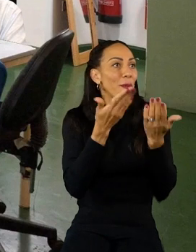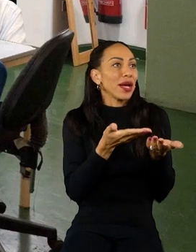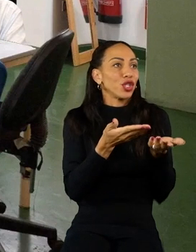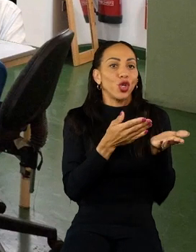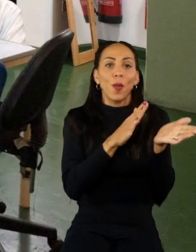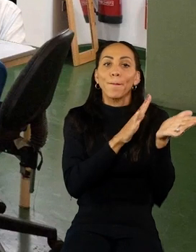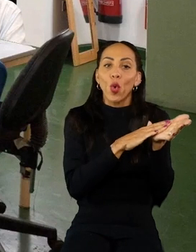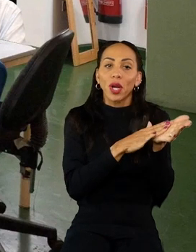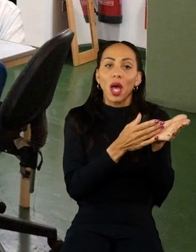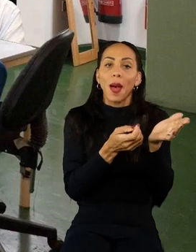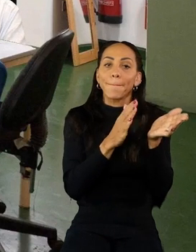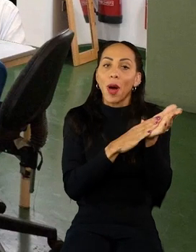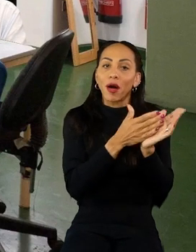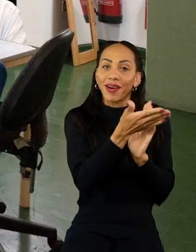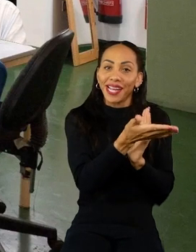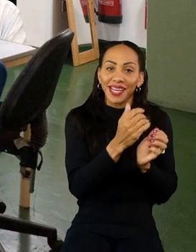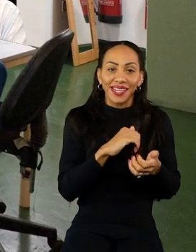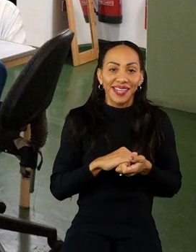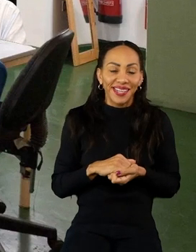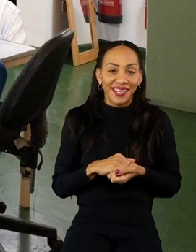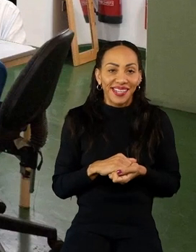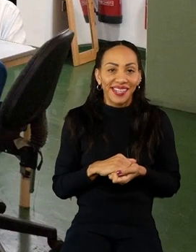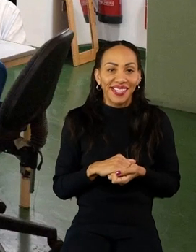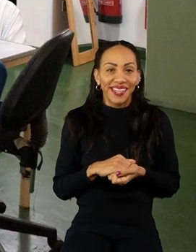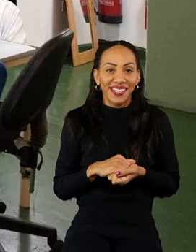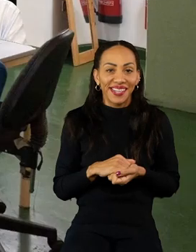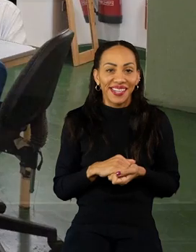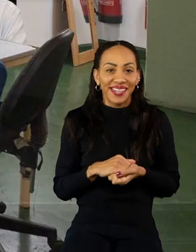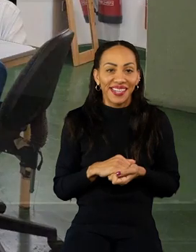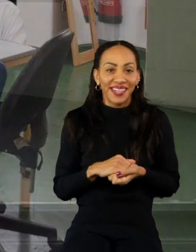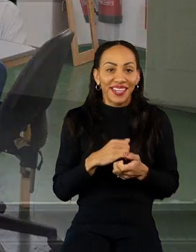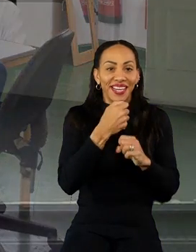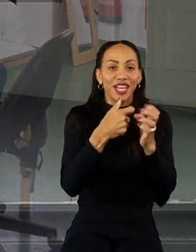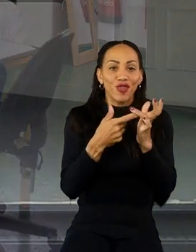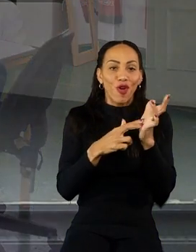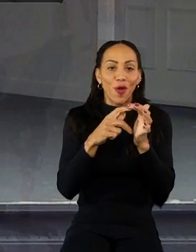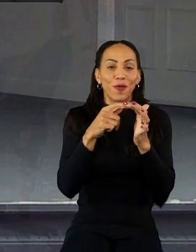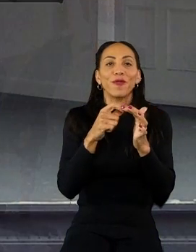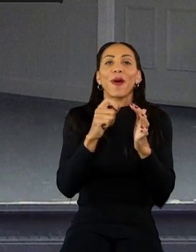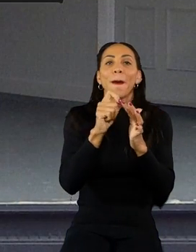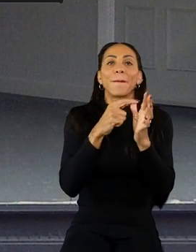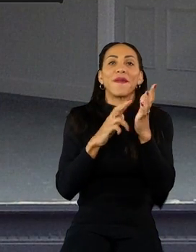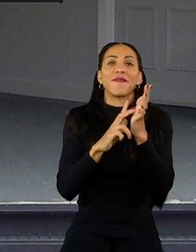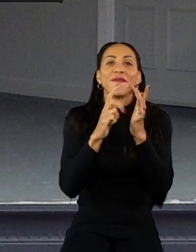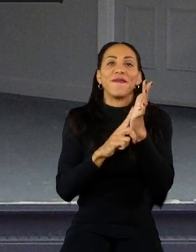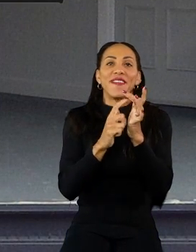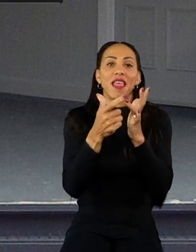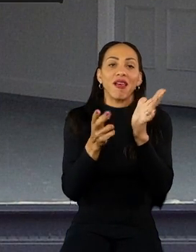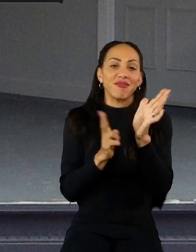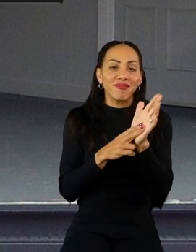can go back to Mona and Mari back in on the Calvin Grove